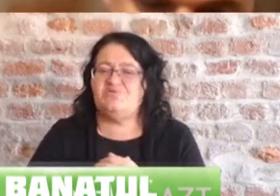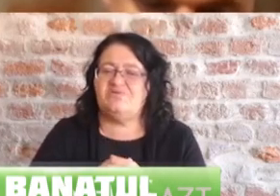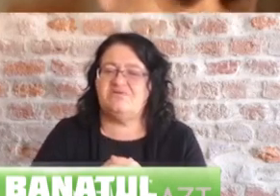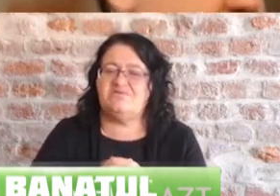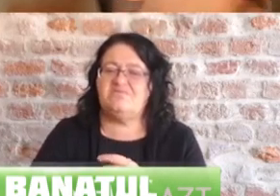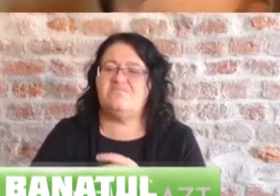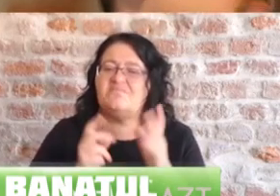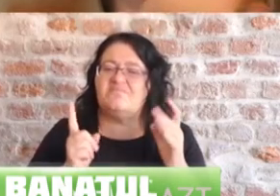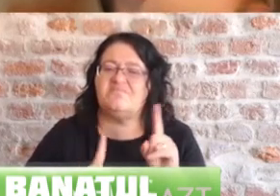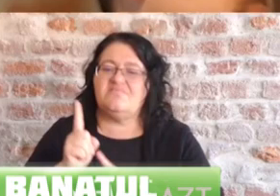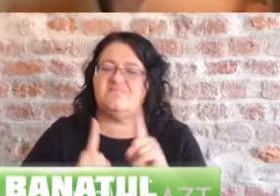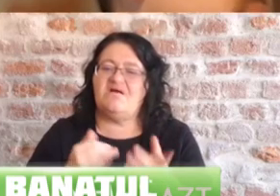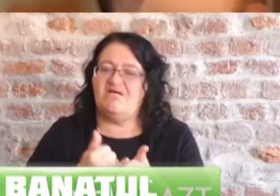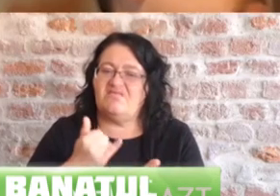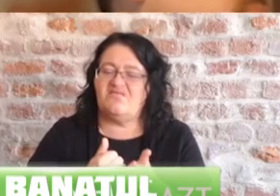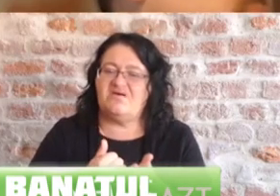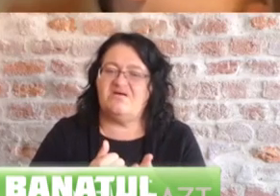but through